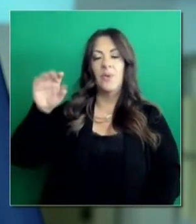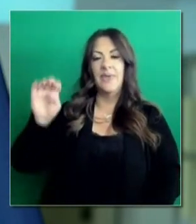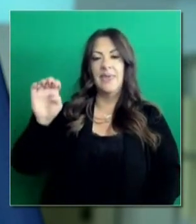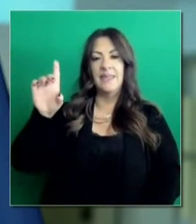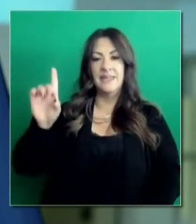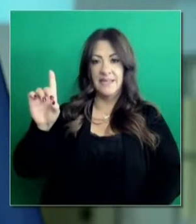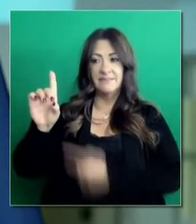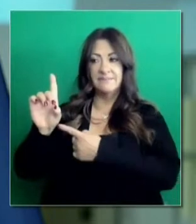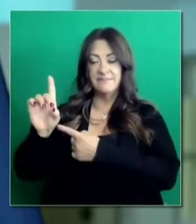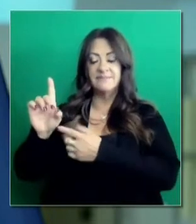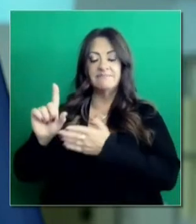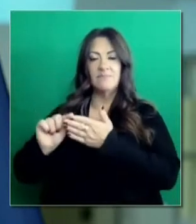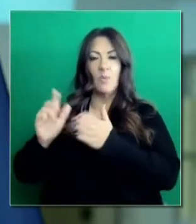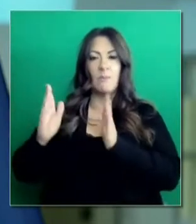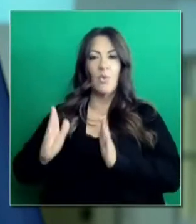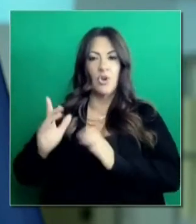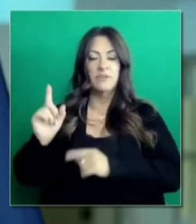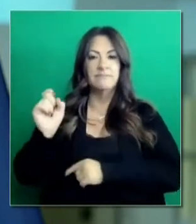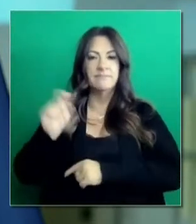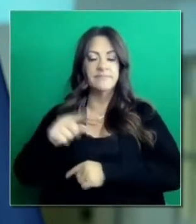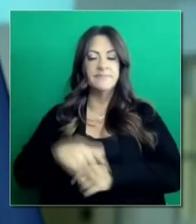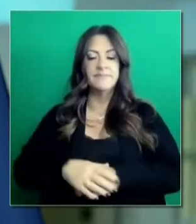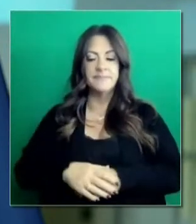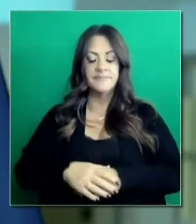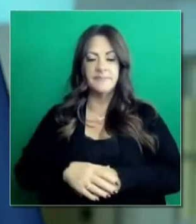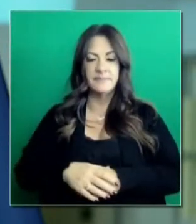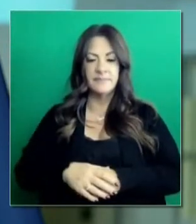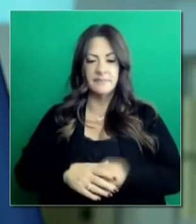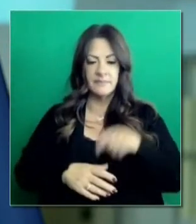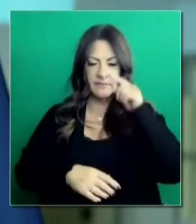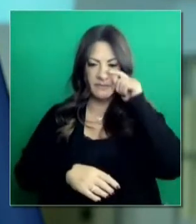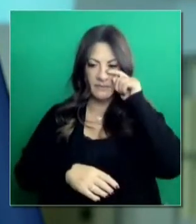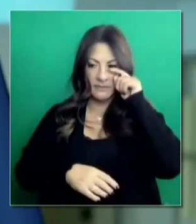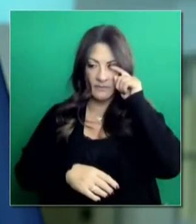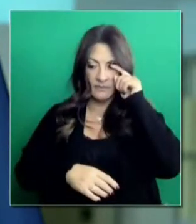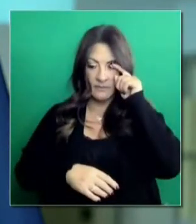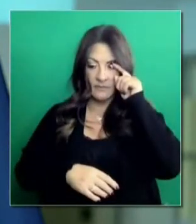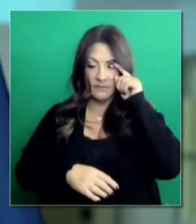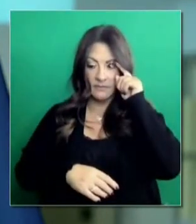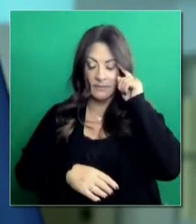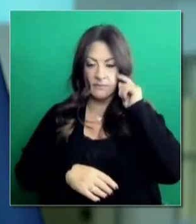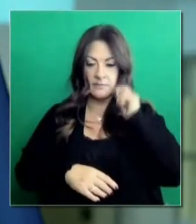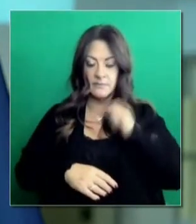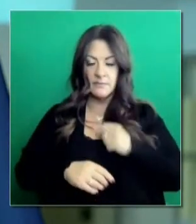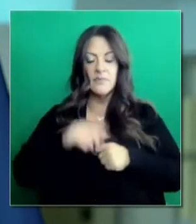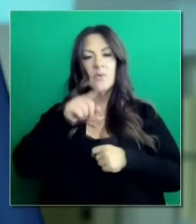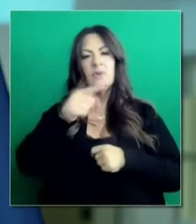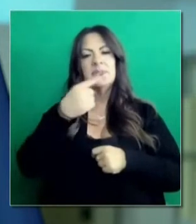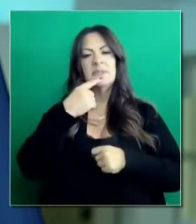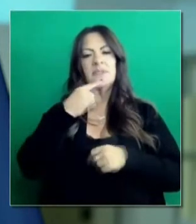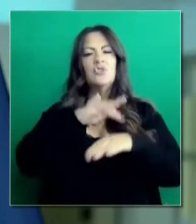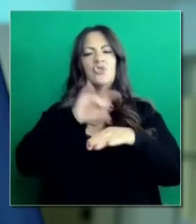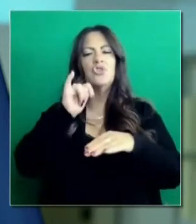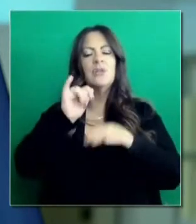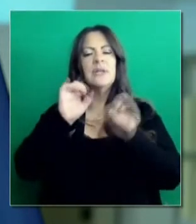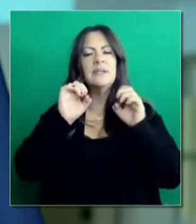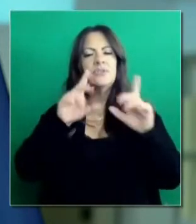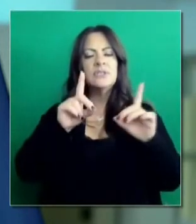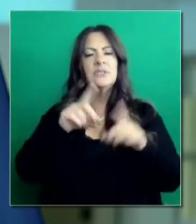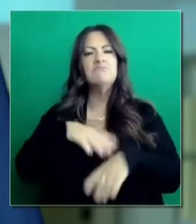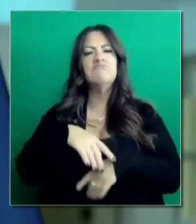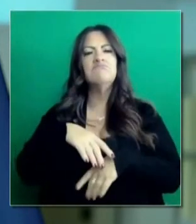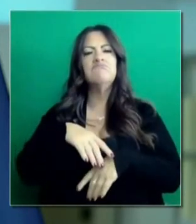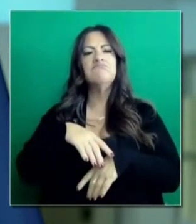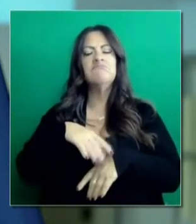Hi, Governor. Thanks for taking our question. You've always said that early education and child care providers are a priority for your